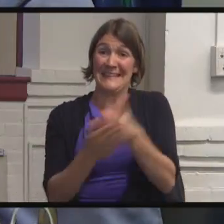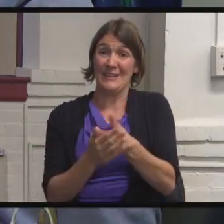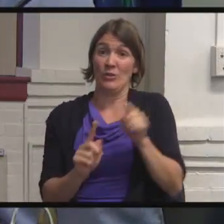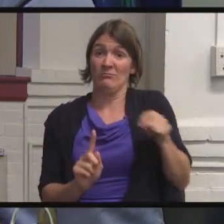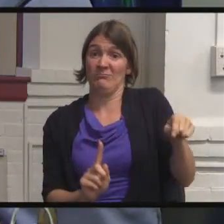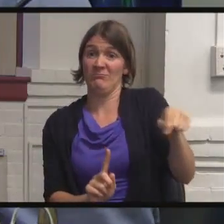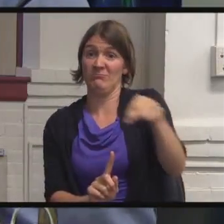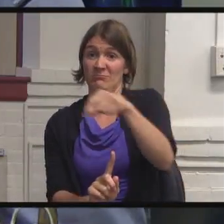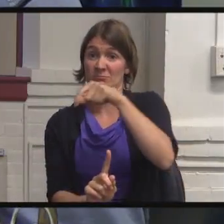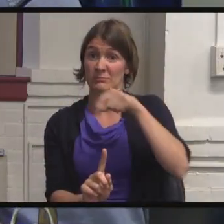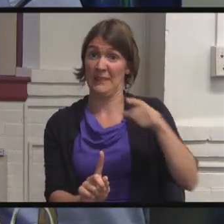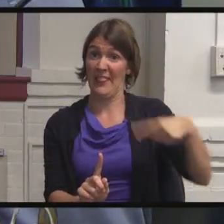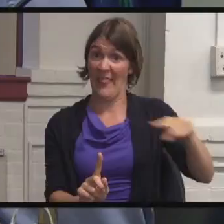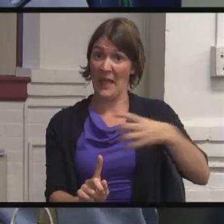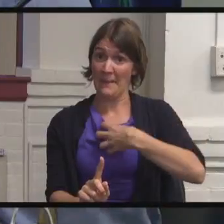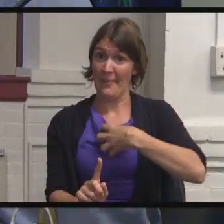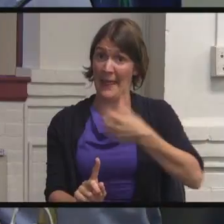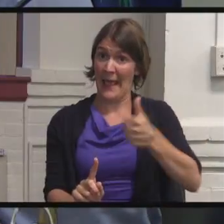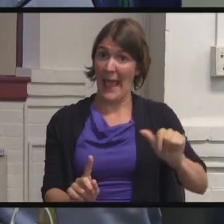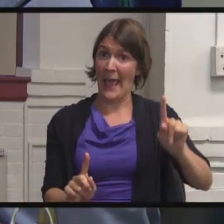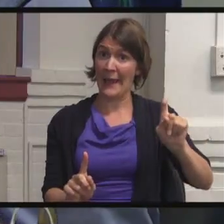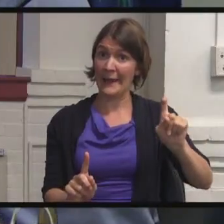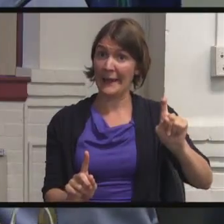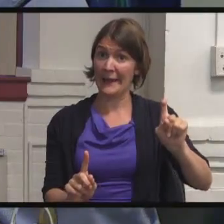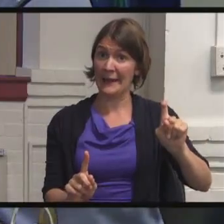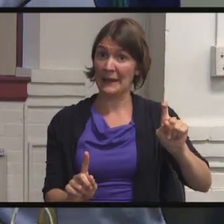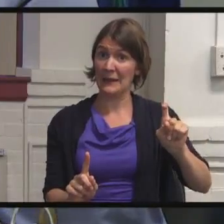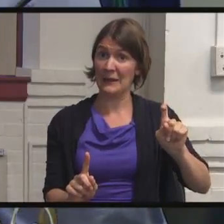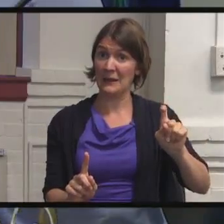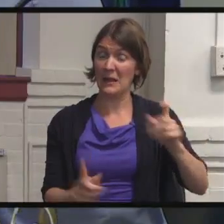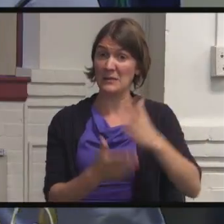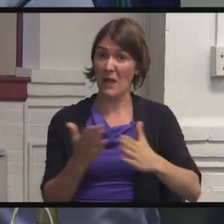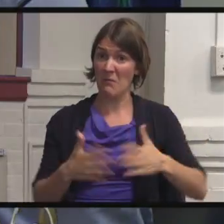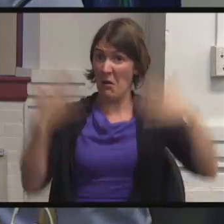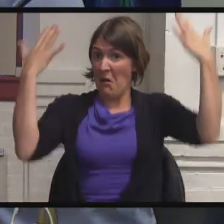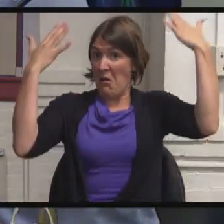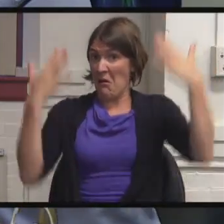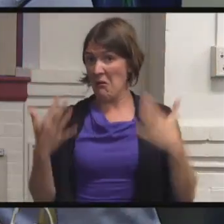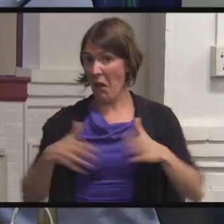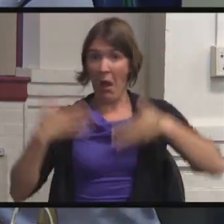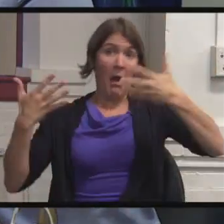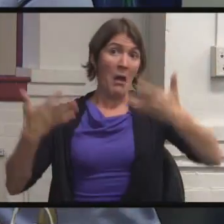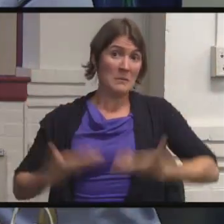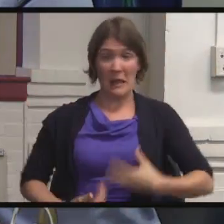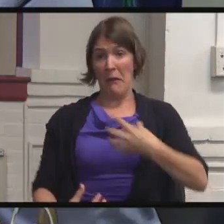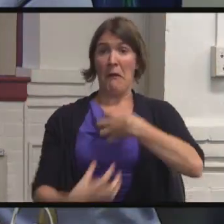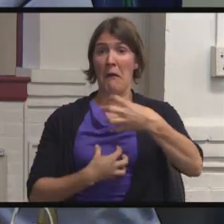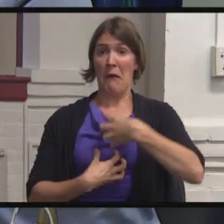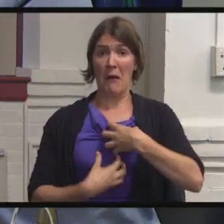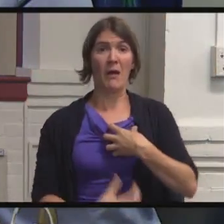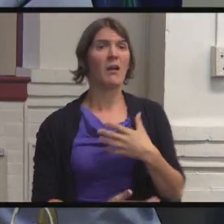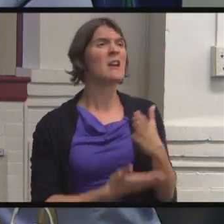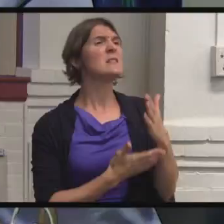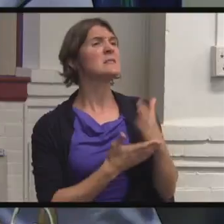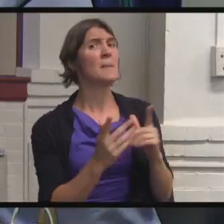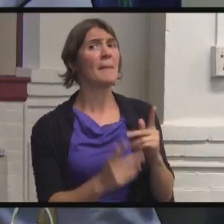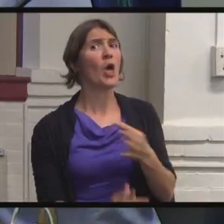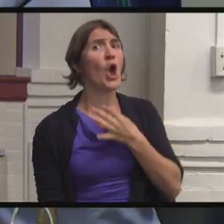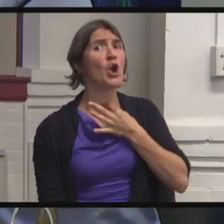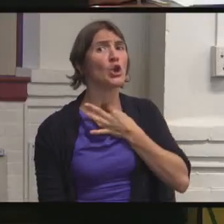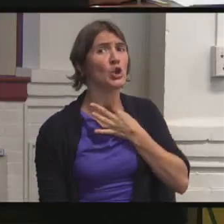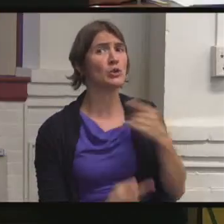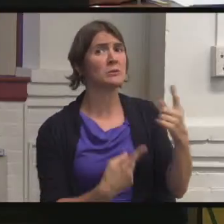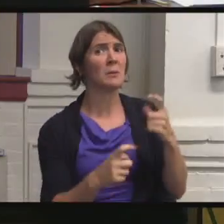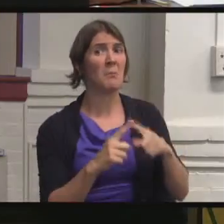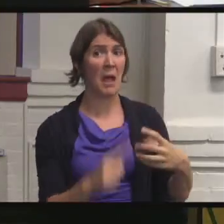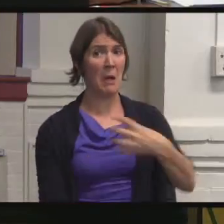the abutters, have they complained? I mean, is there a big uproar about? We've had some inquiries, but we've had.